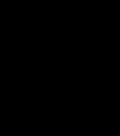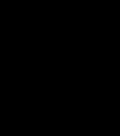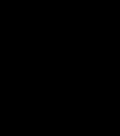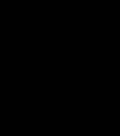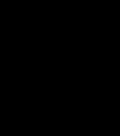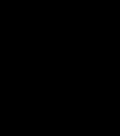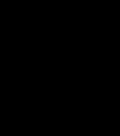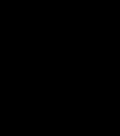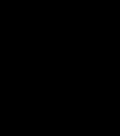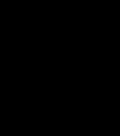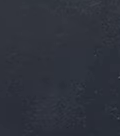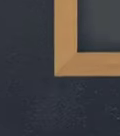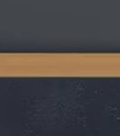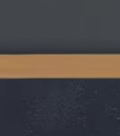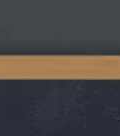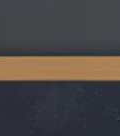National Educator.